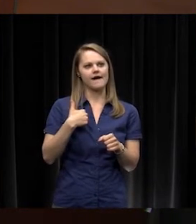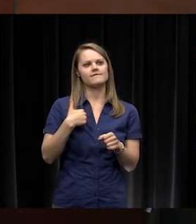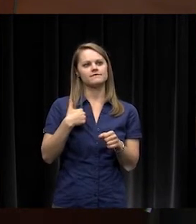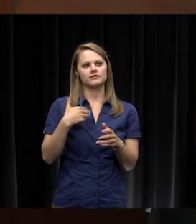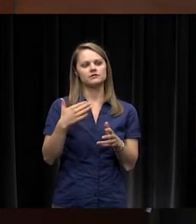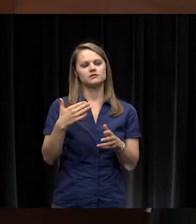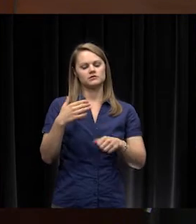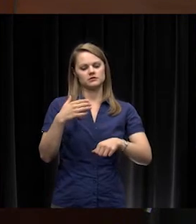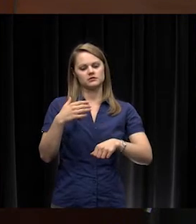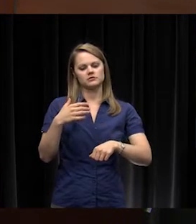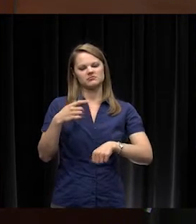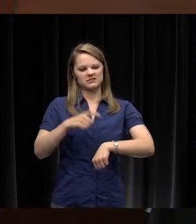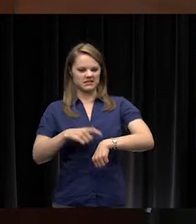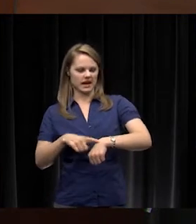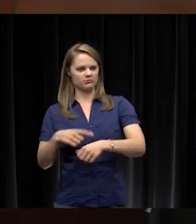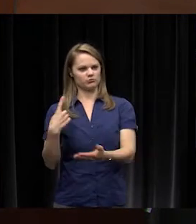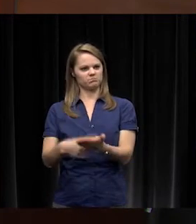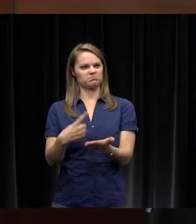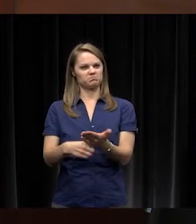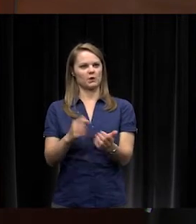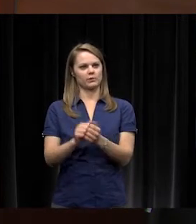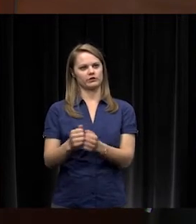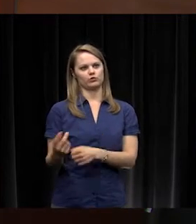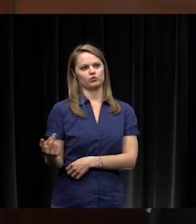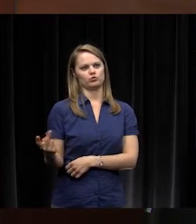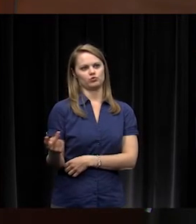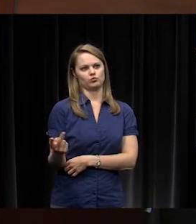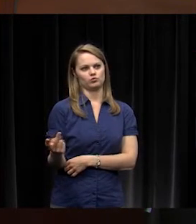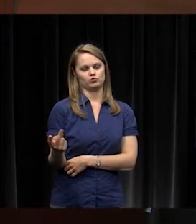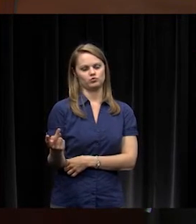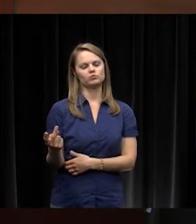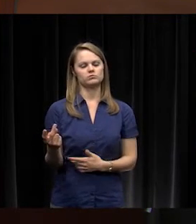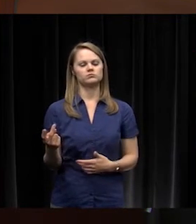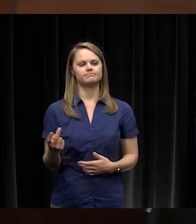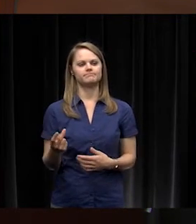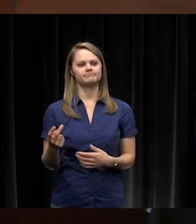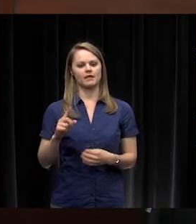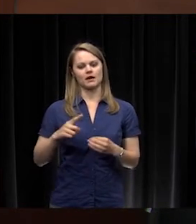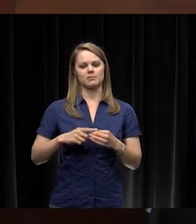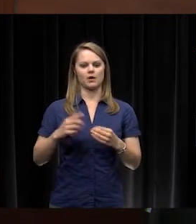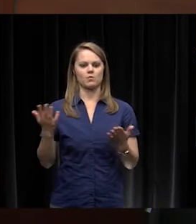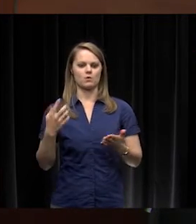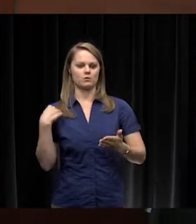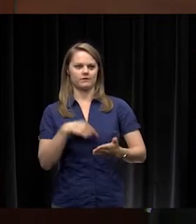The committee will talk with those individuals about our findings and moving forward with that. Okay?